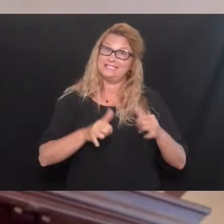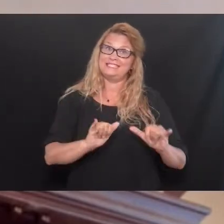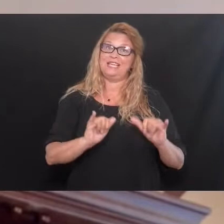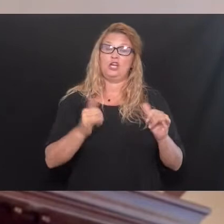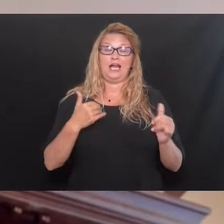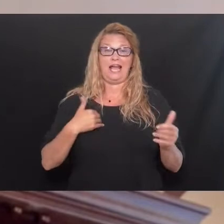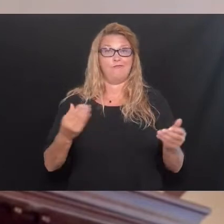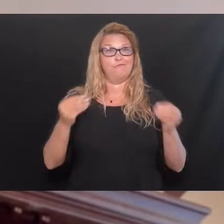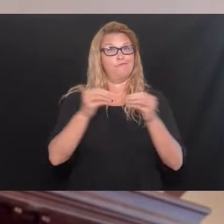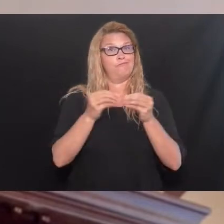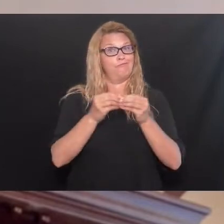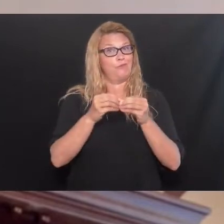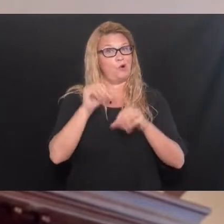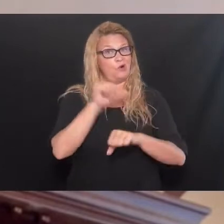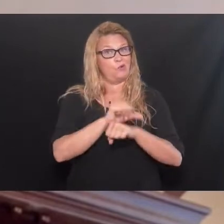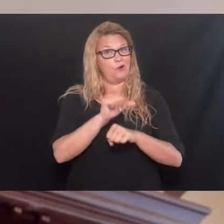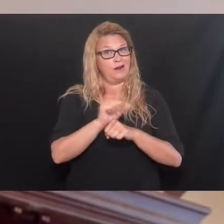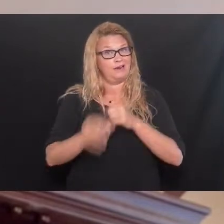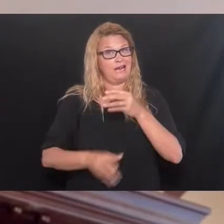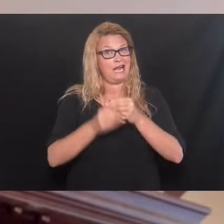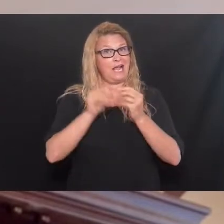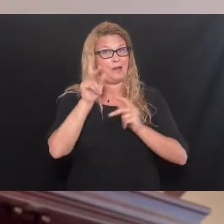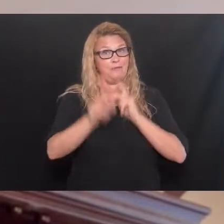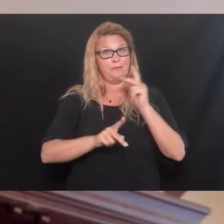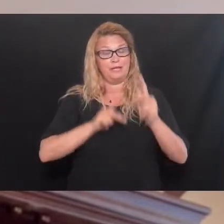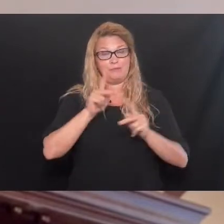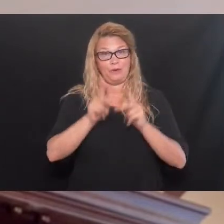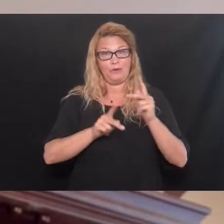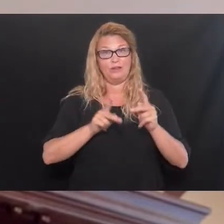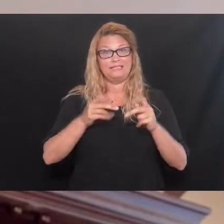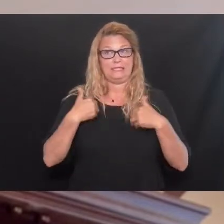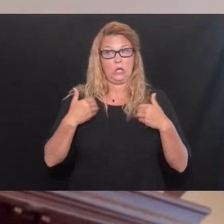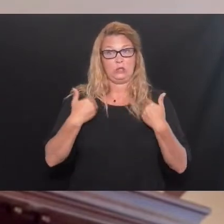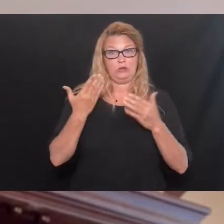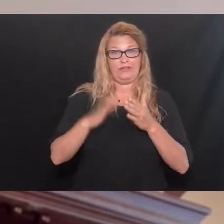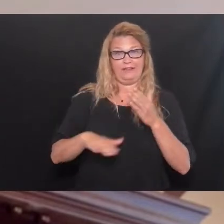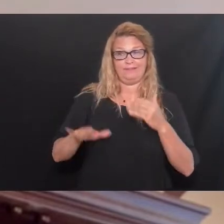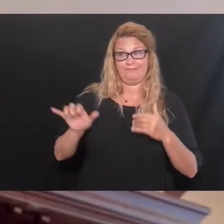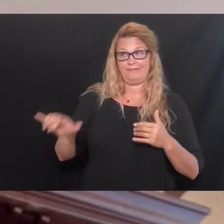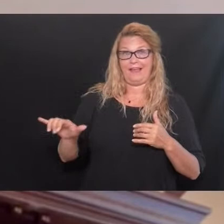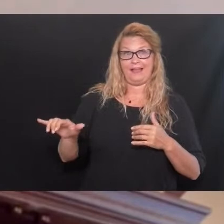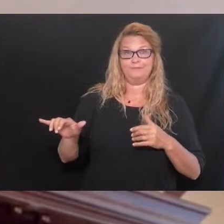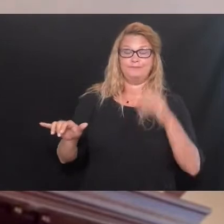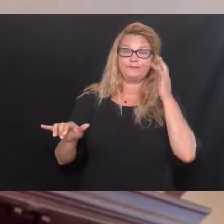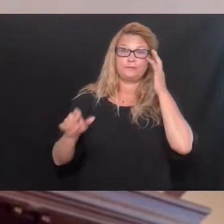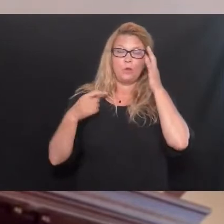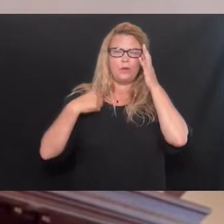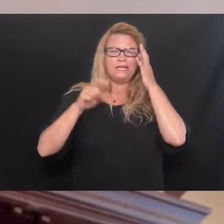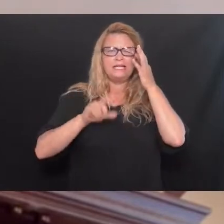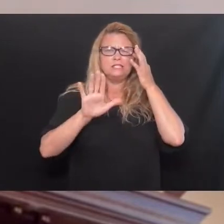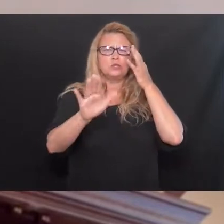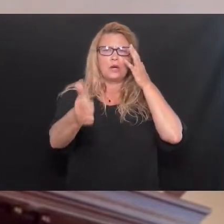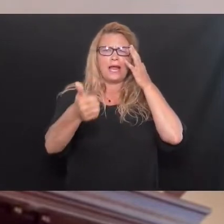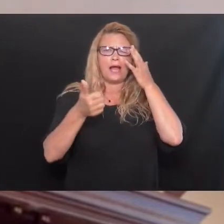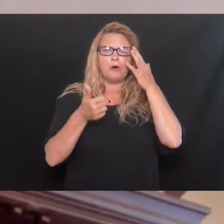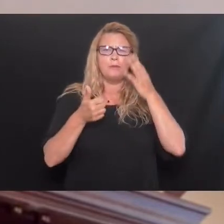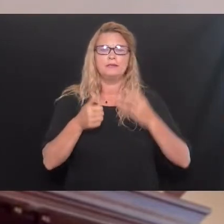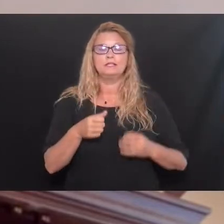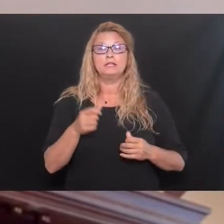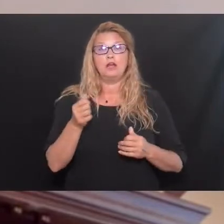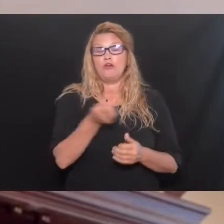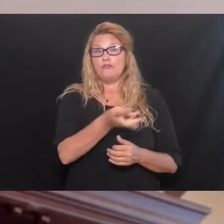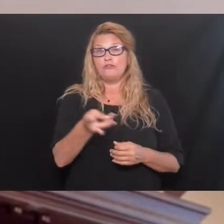eligible population, 12 and above, and we need everybody to jump in and help with that. A couple of items and things